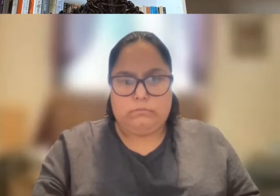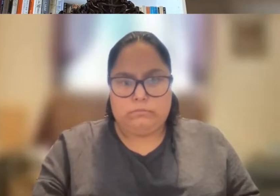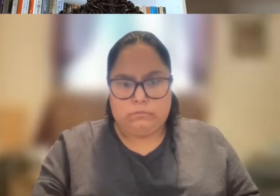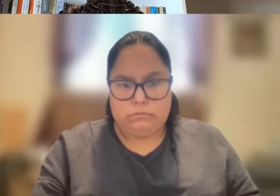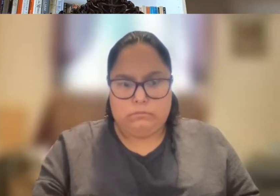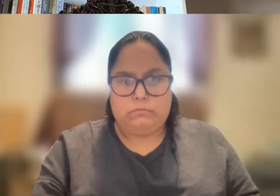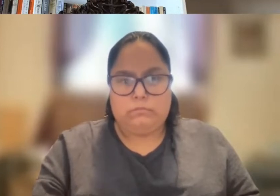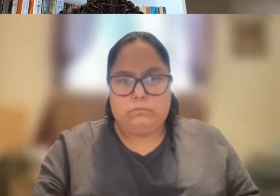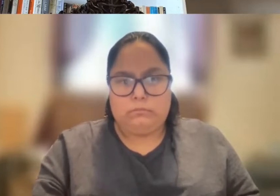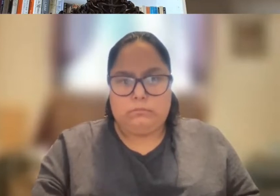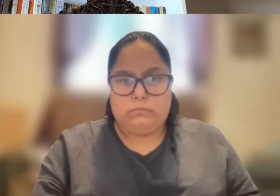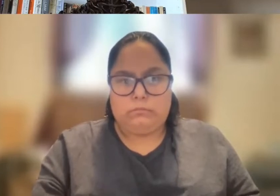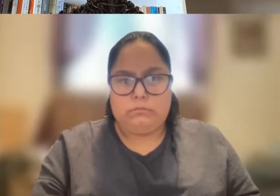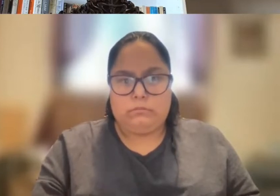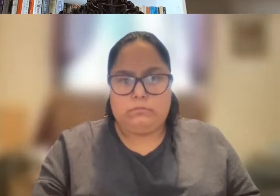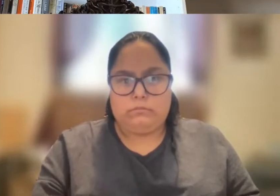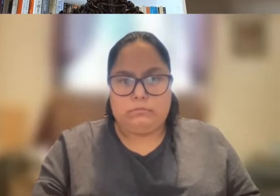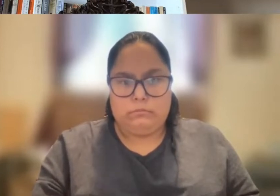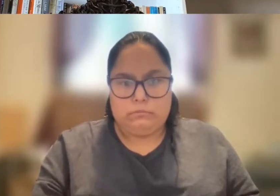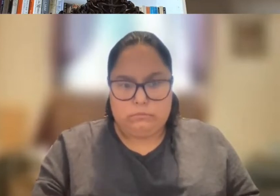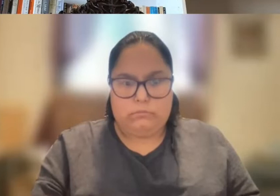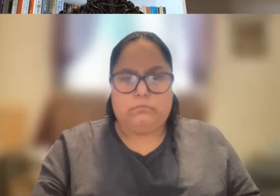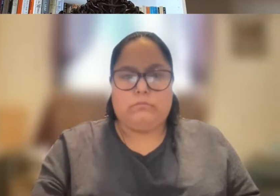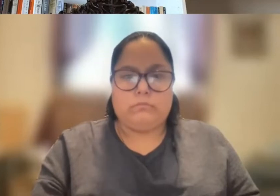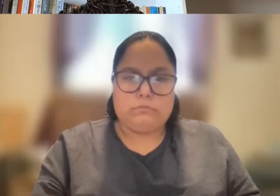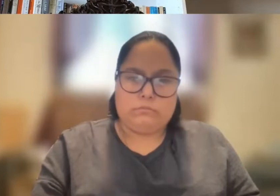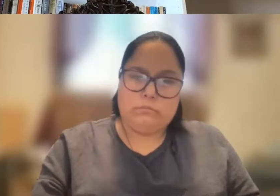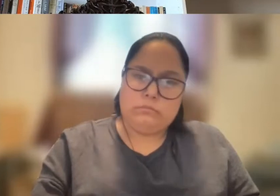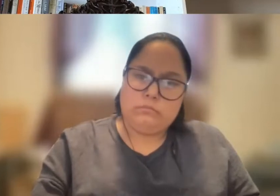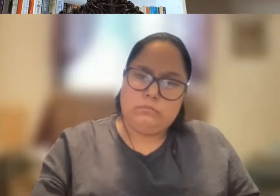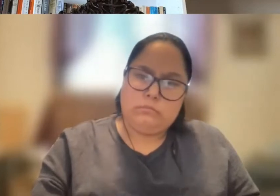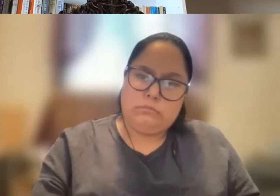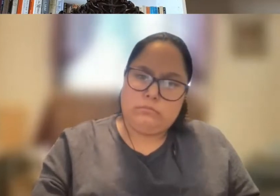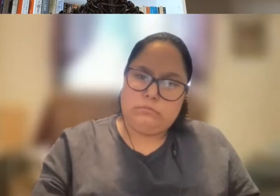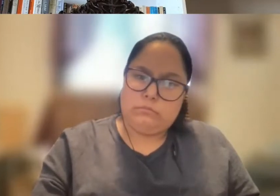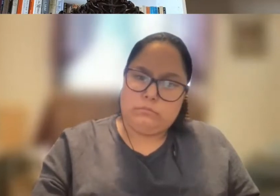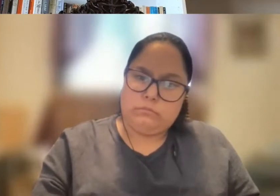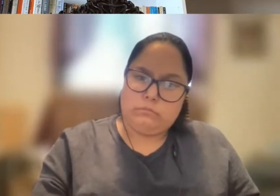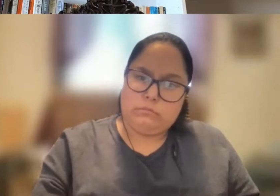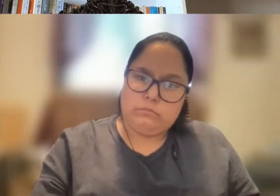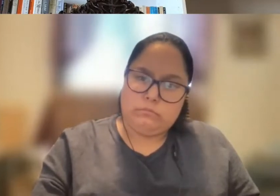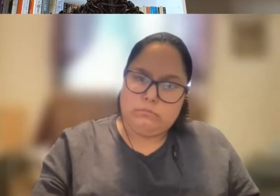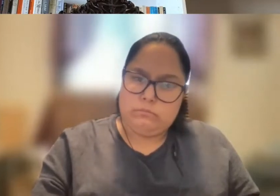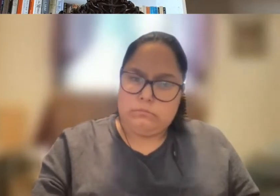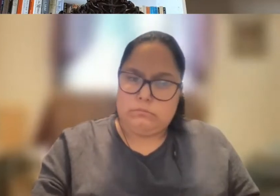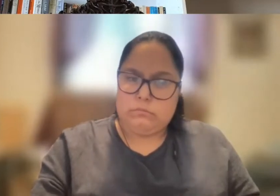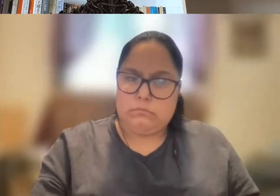coming up here, they're living here, and they're saying it could happen again in Canada? Is there a fear of that, in your